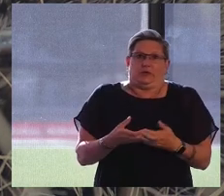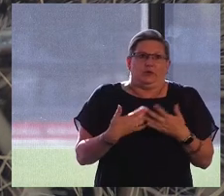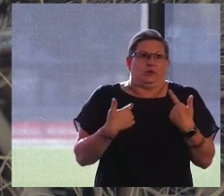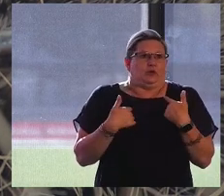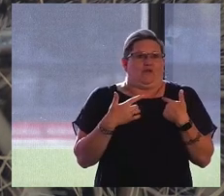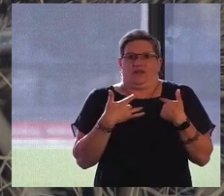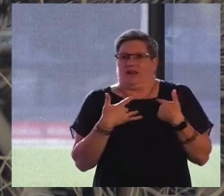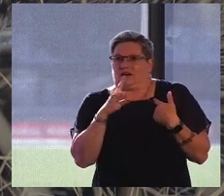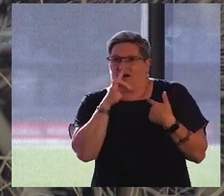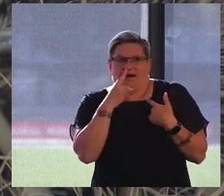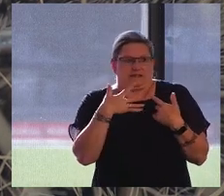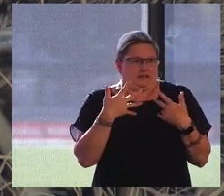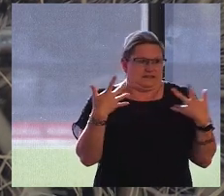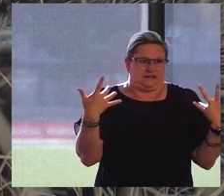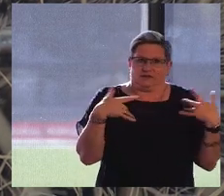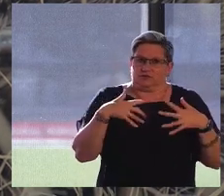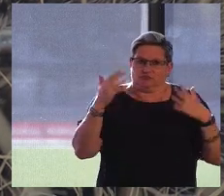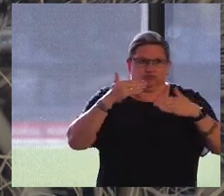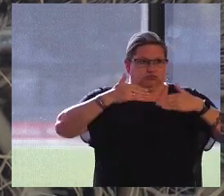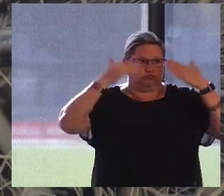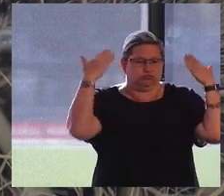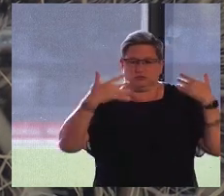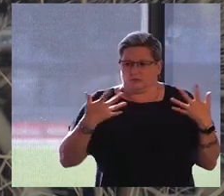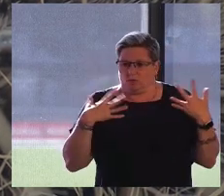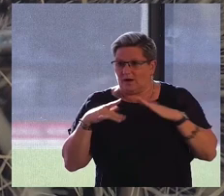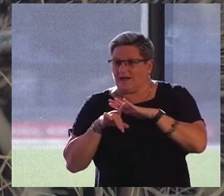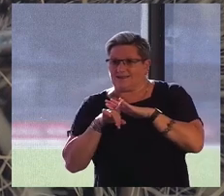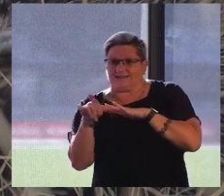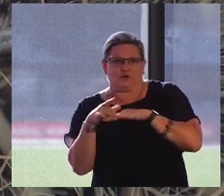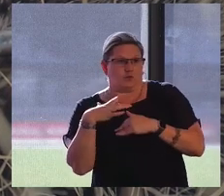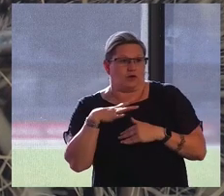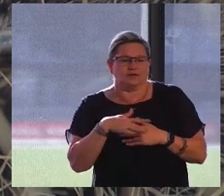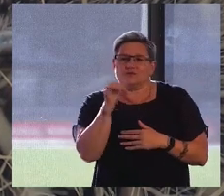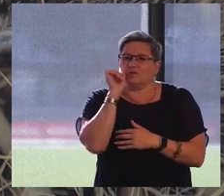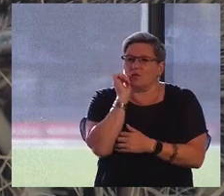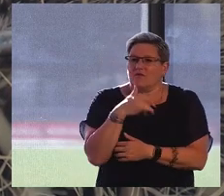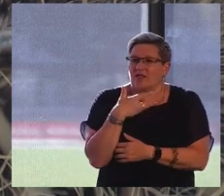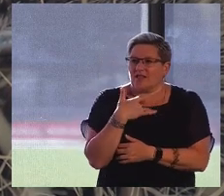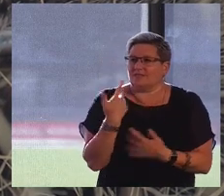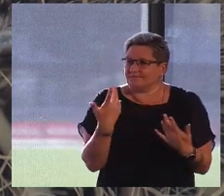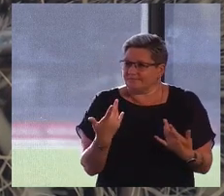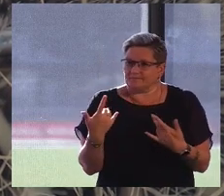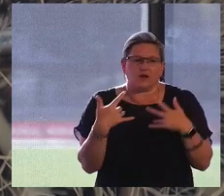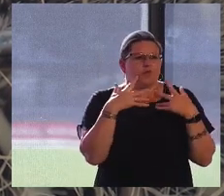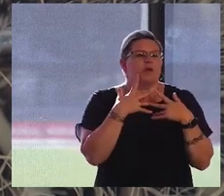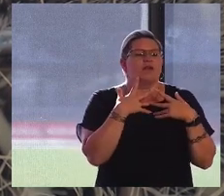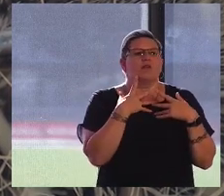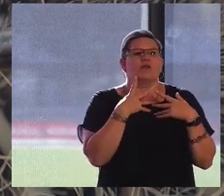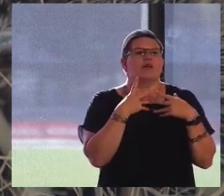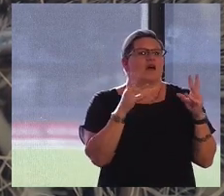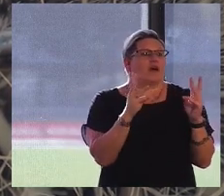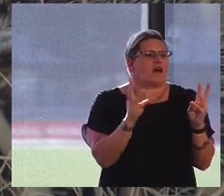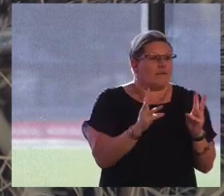exit? So we know what that feels like as well. On climate and nature and all of the challenges